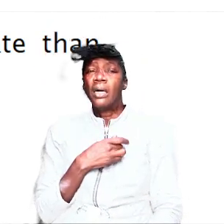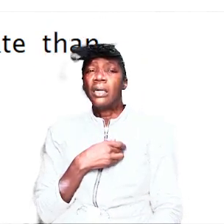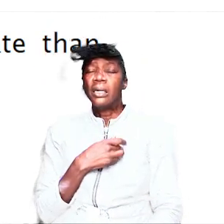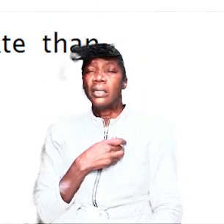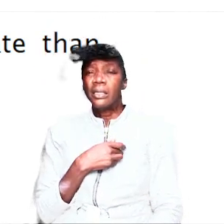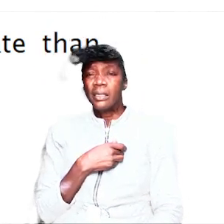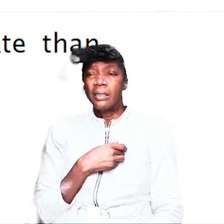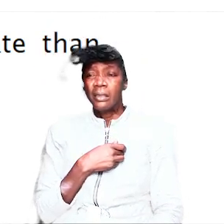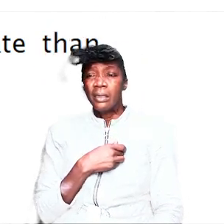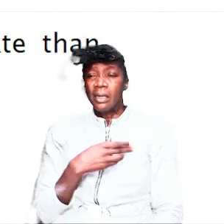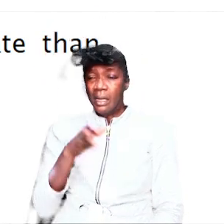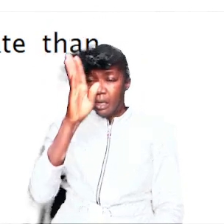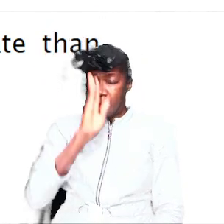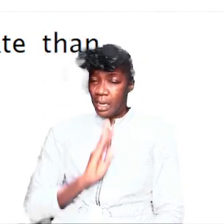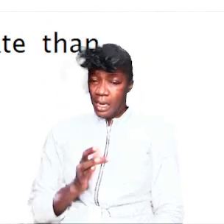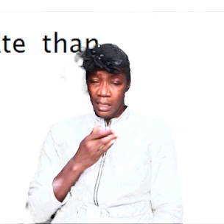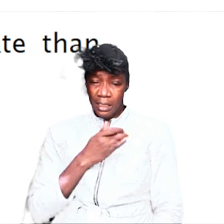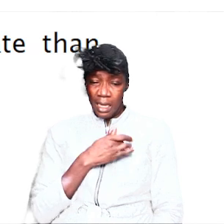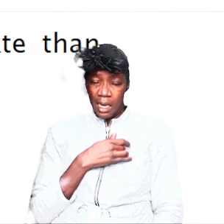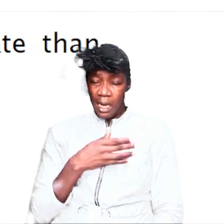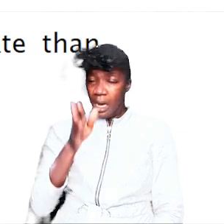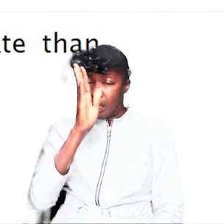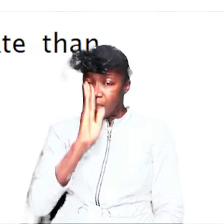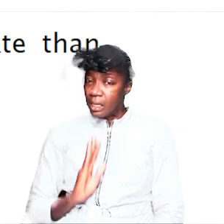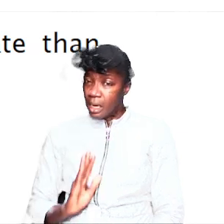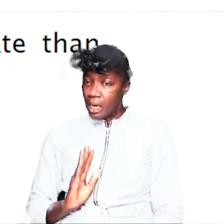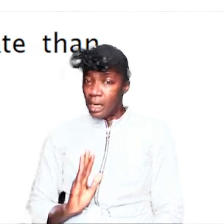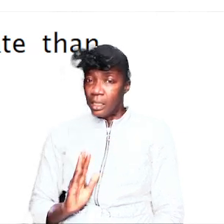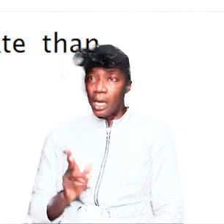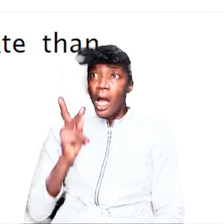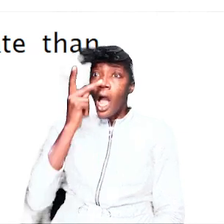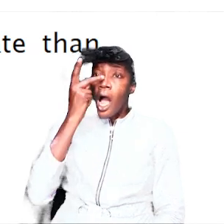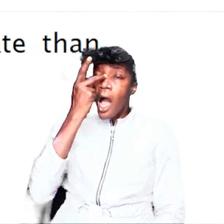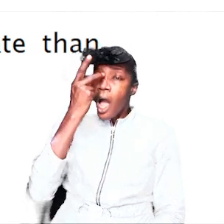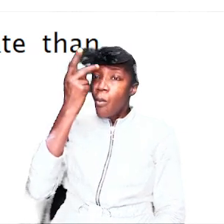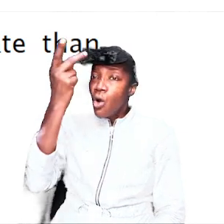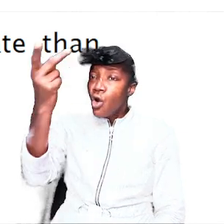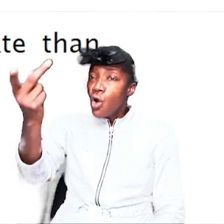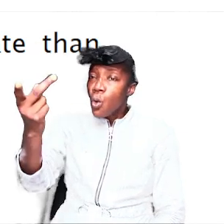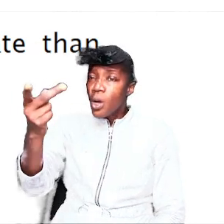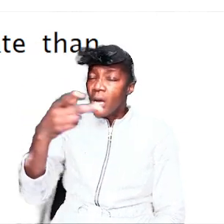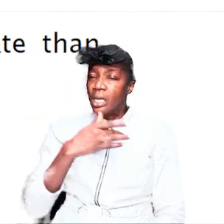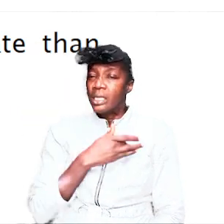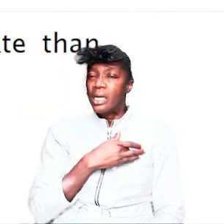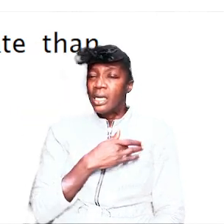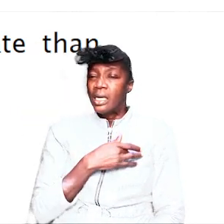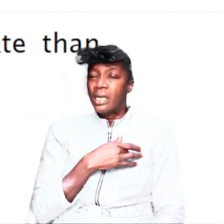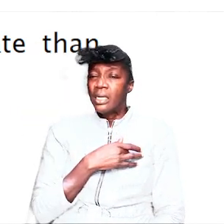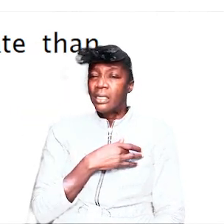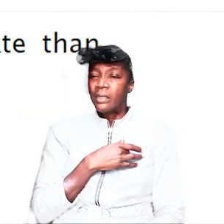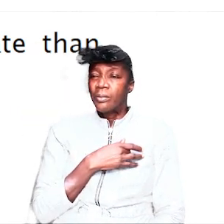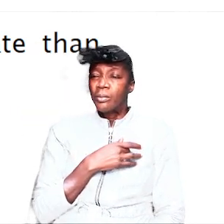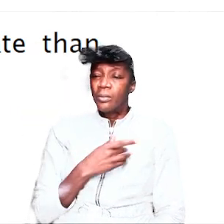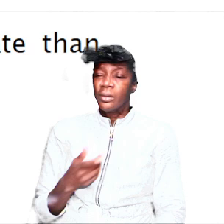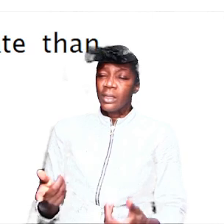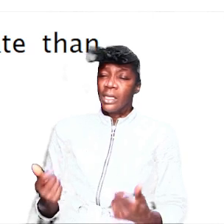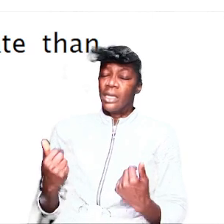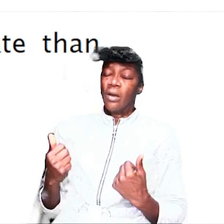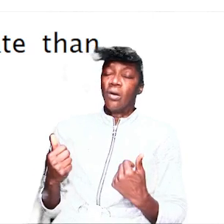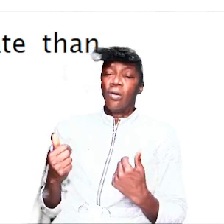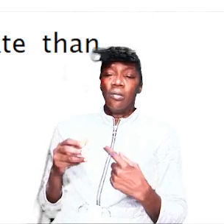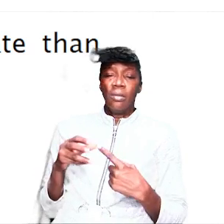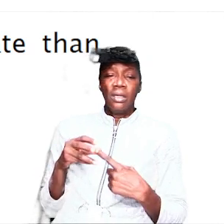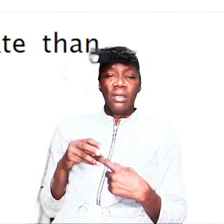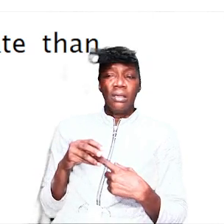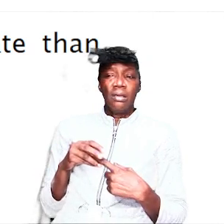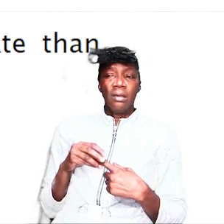a heart God, and God looks at the heart. So when they came and they were selecting,